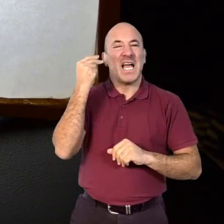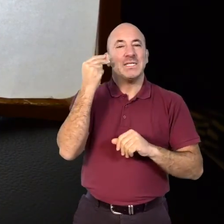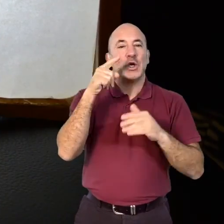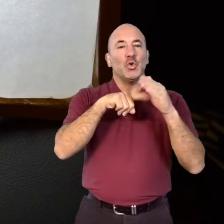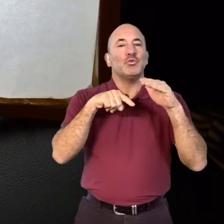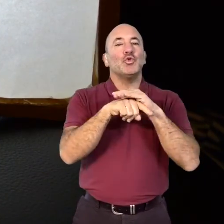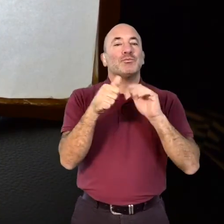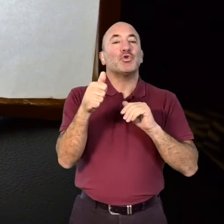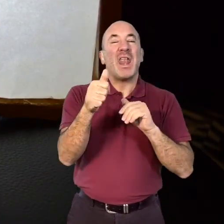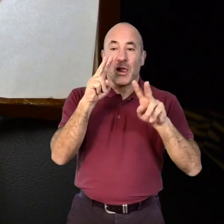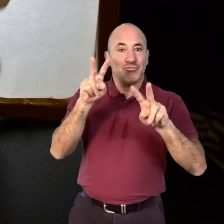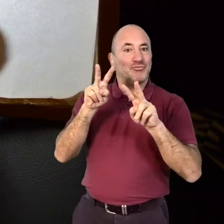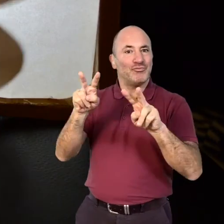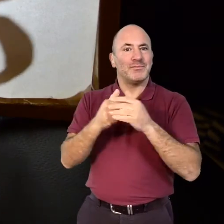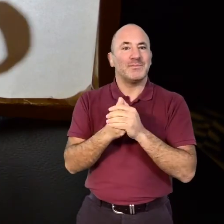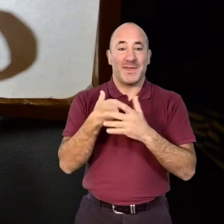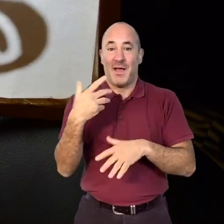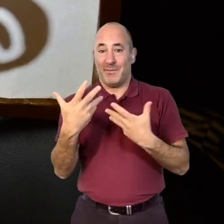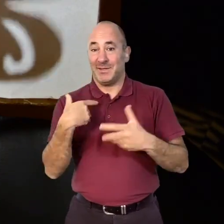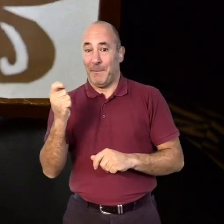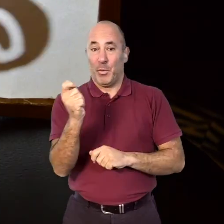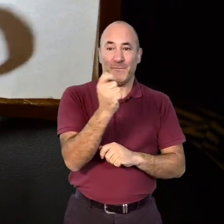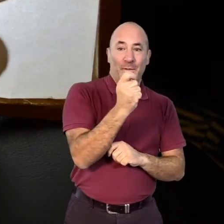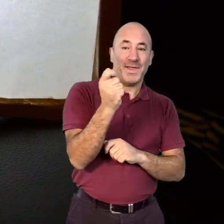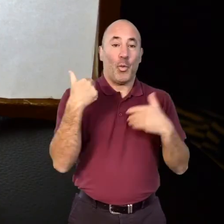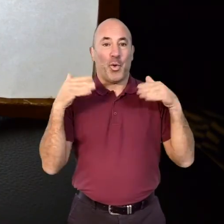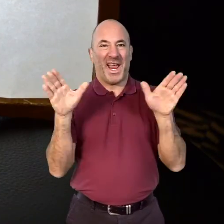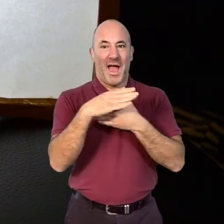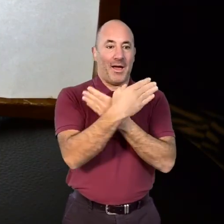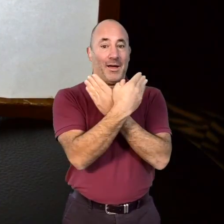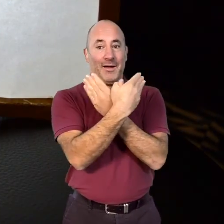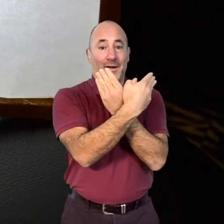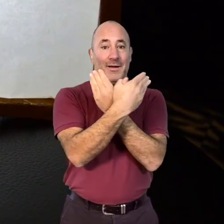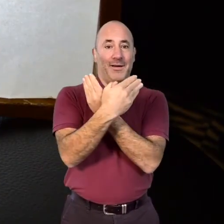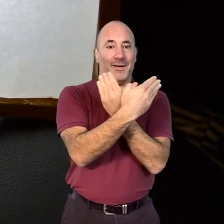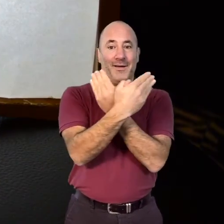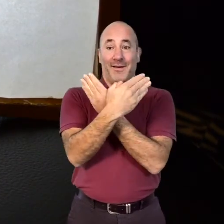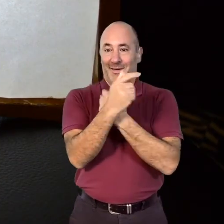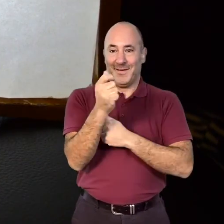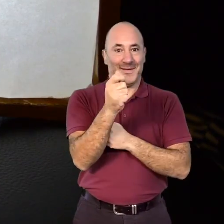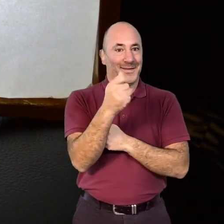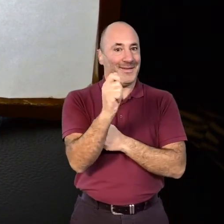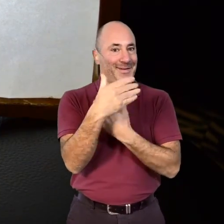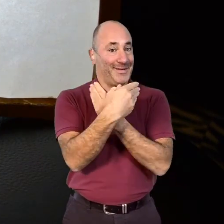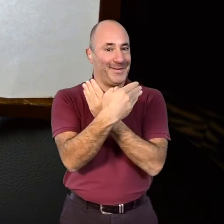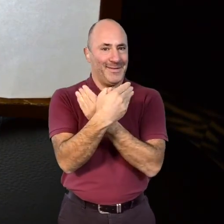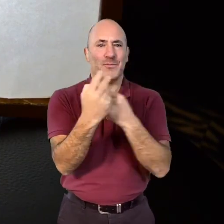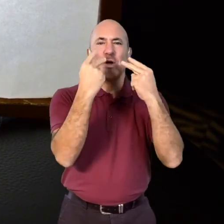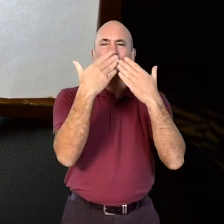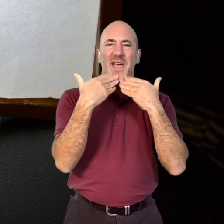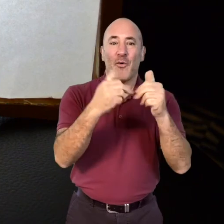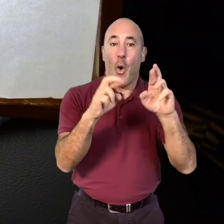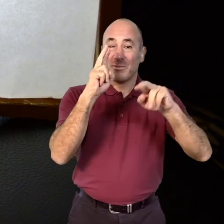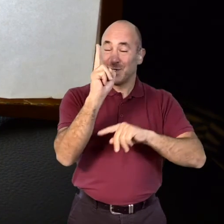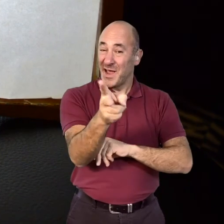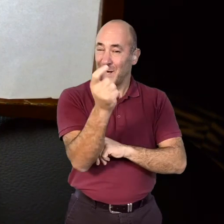Sense's YouTube channel for more. I'm just moving the shadow puppet back and forth now, and it's wiggling its wings. Thanks for watching.